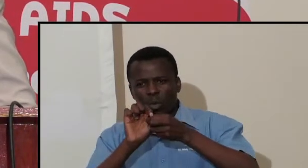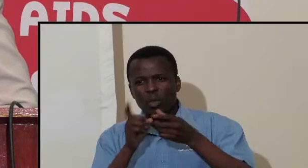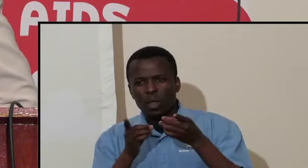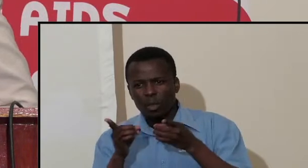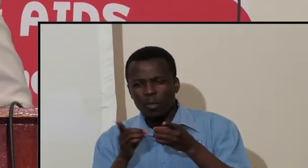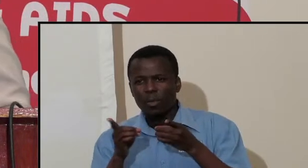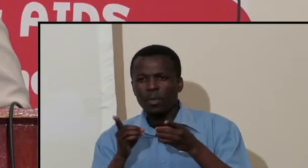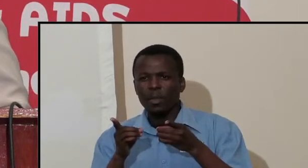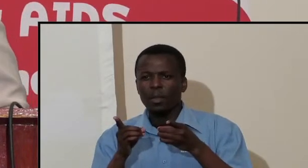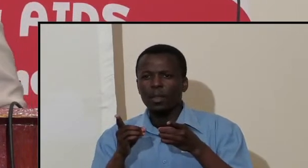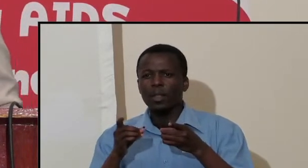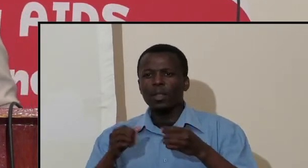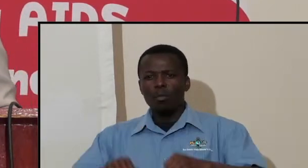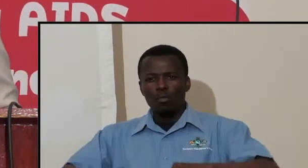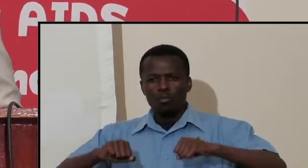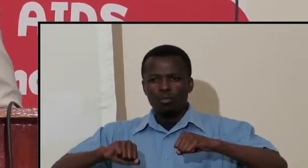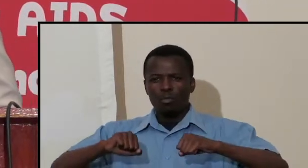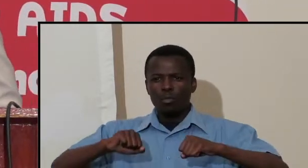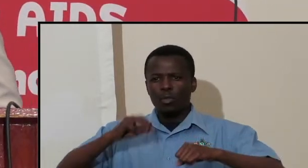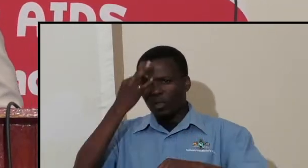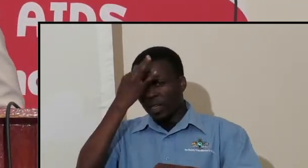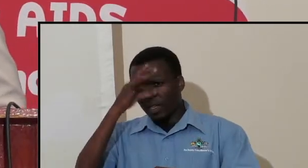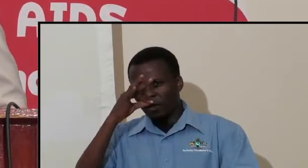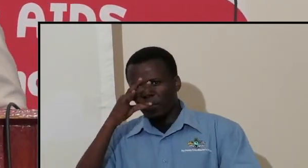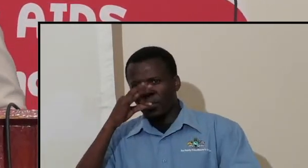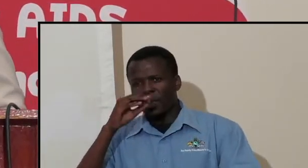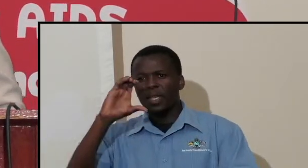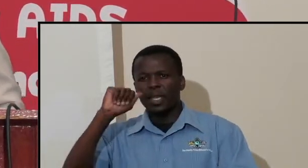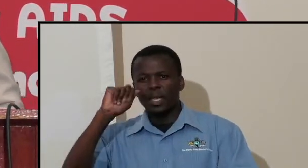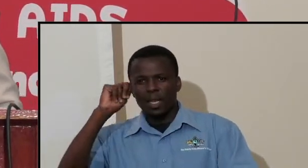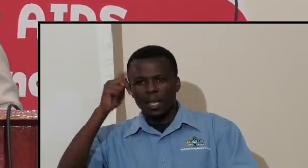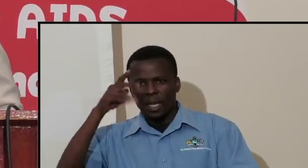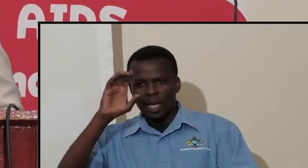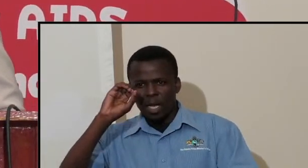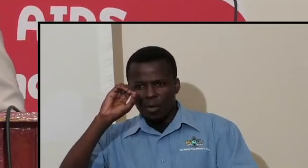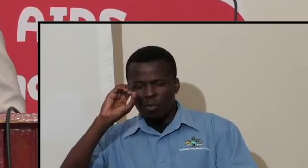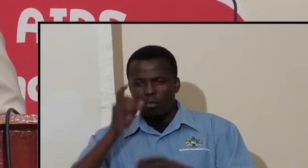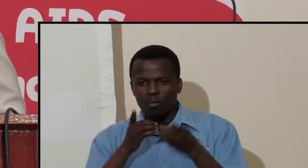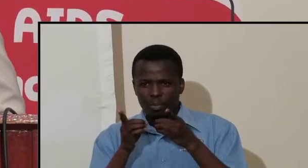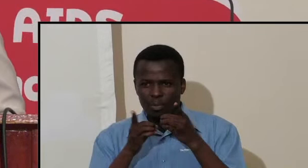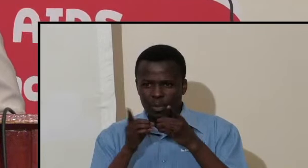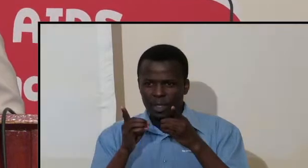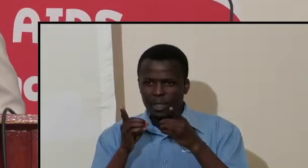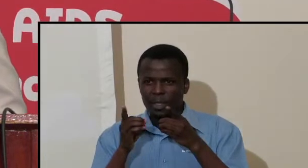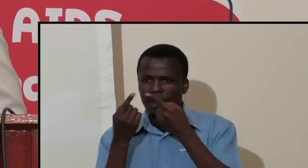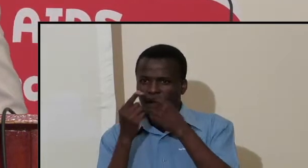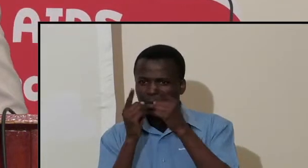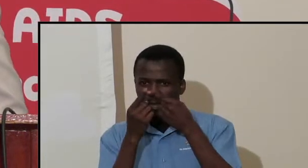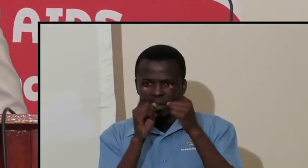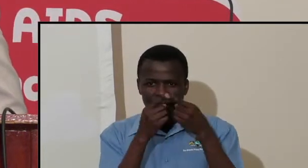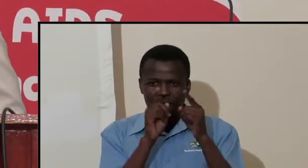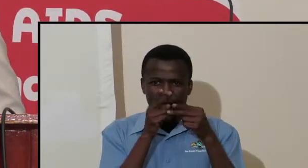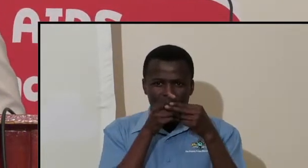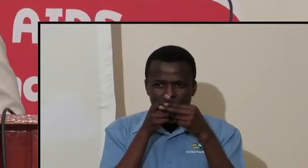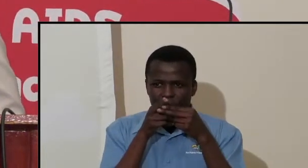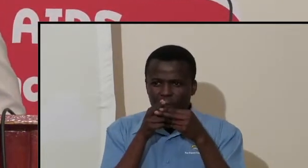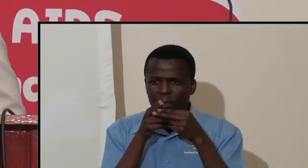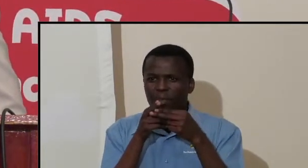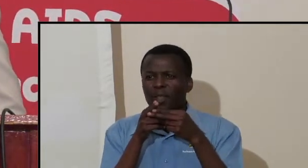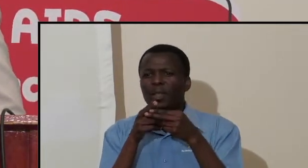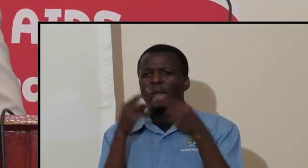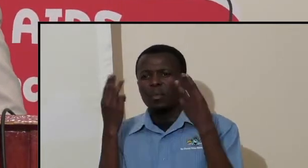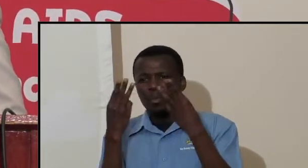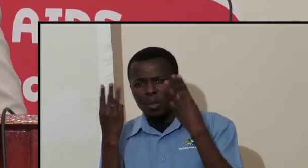senior government officials, Congo Director, media representatives, civil society, people living